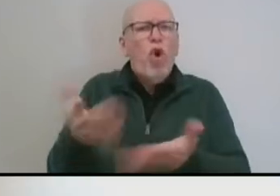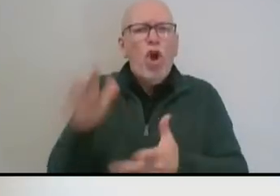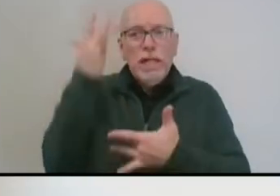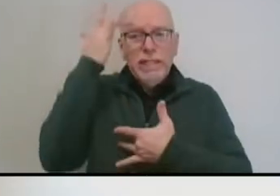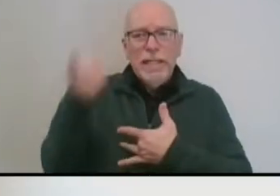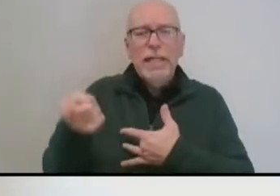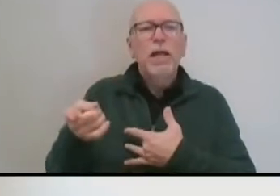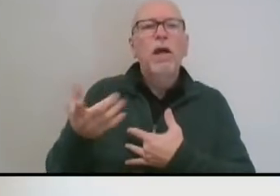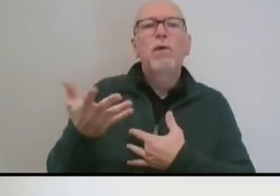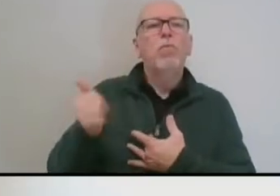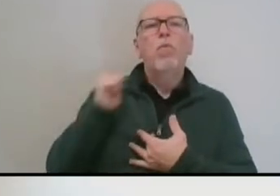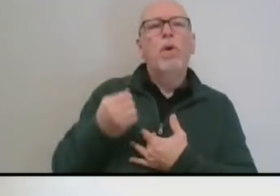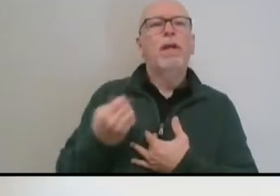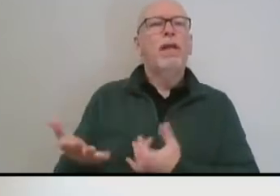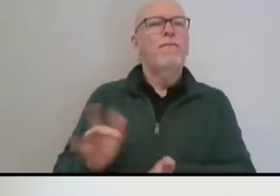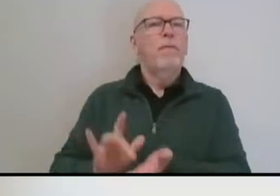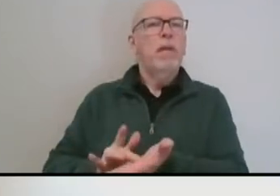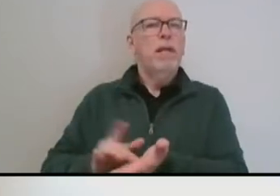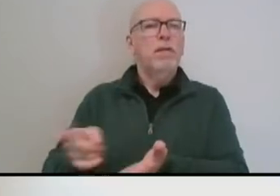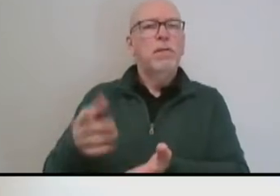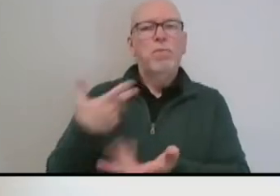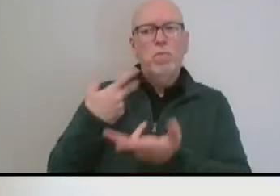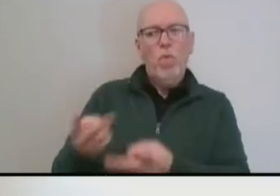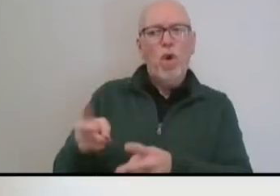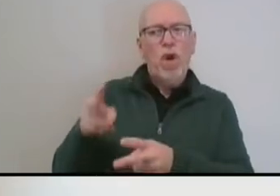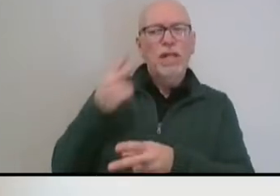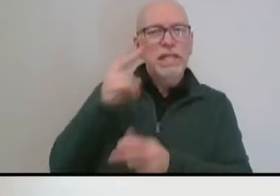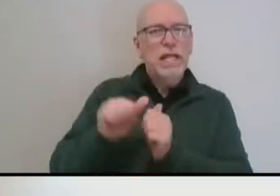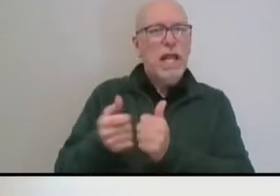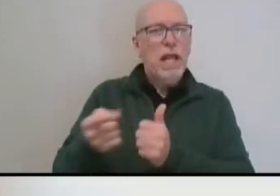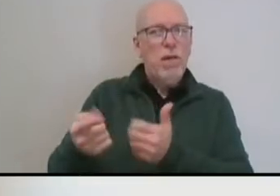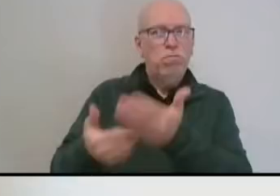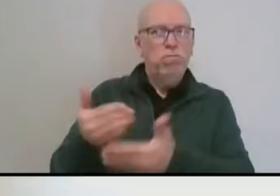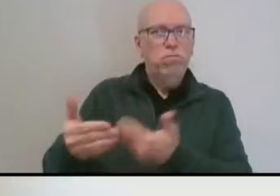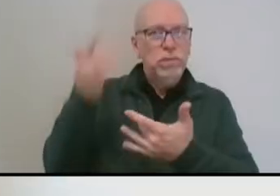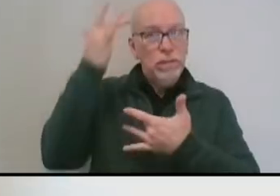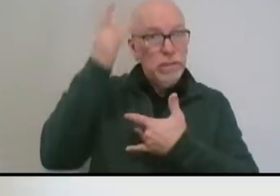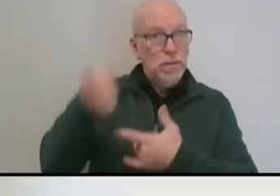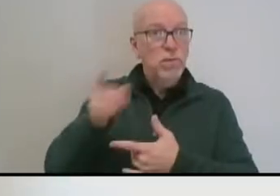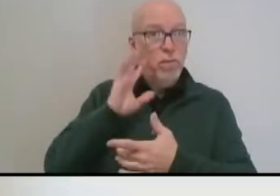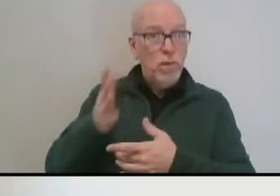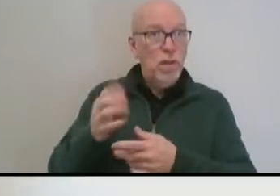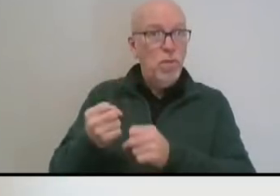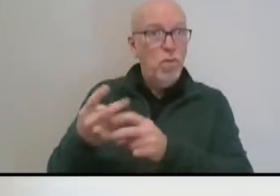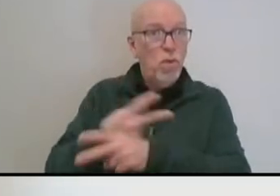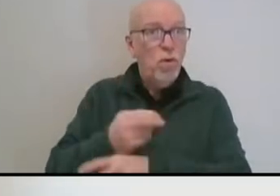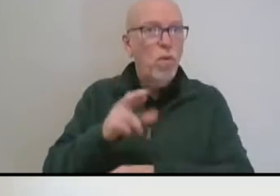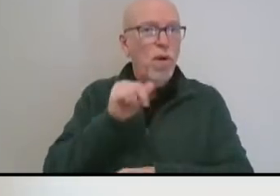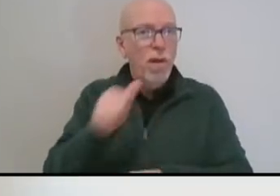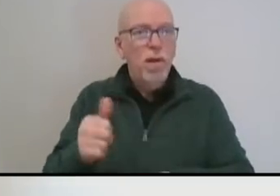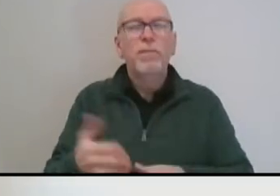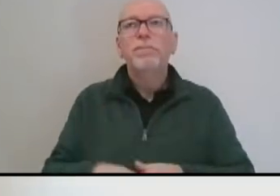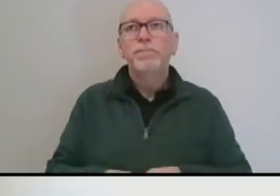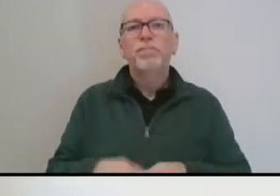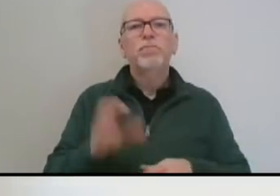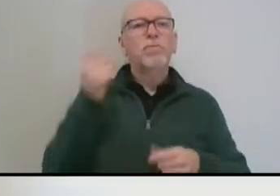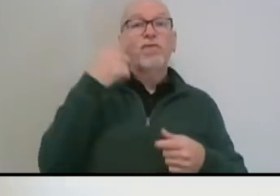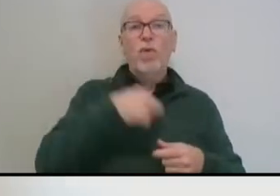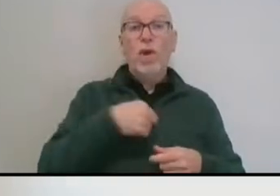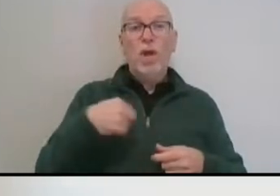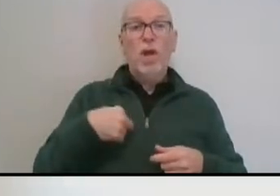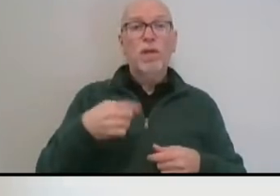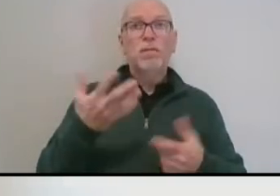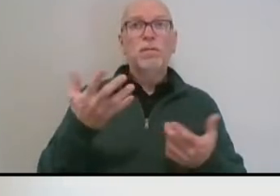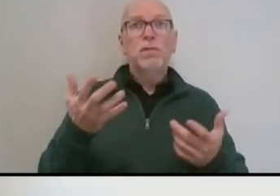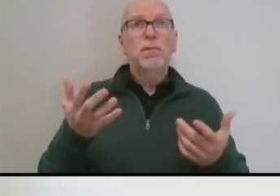then watched to see how the illness would progress over time. So for us not to